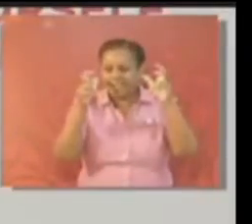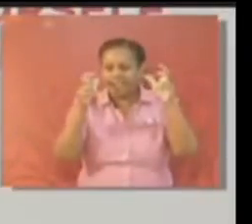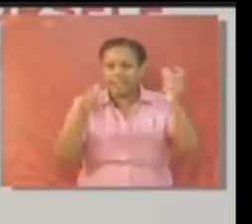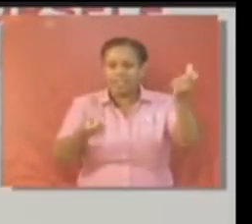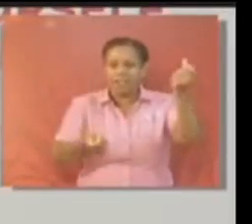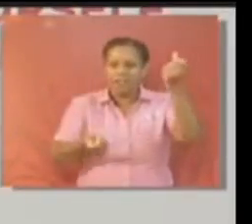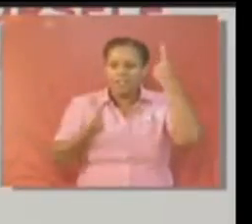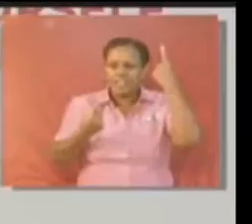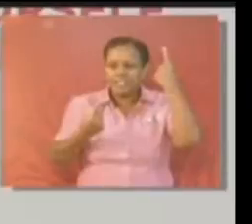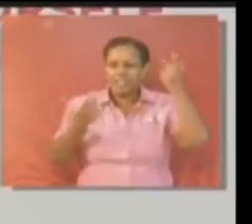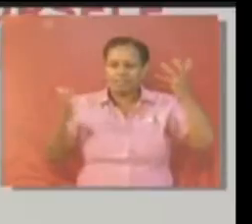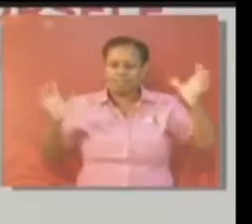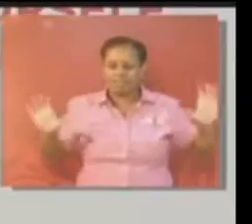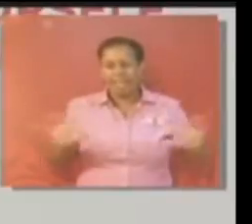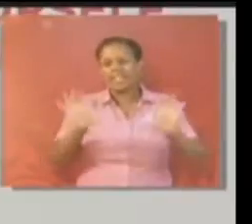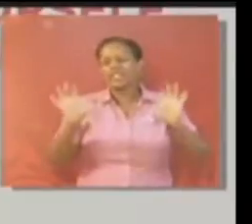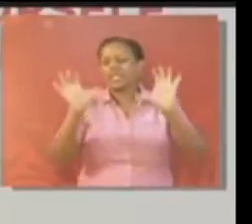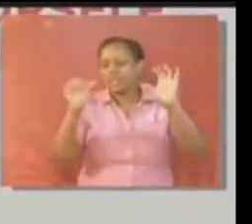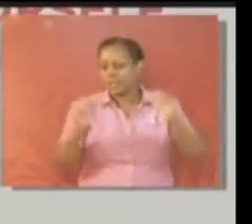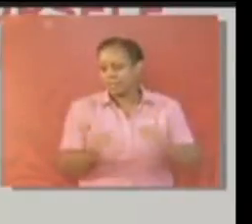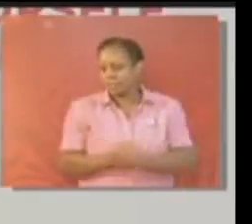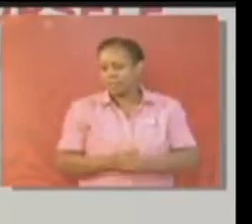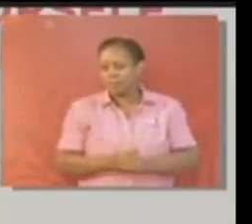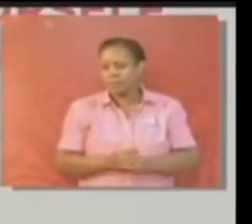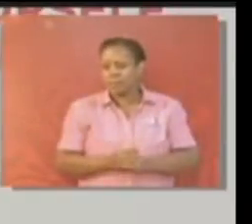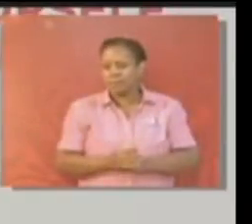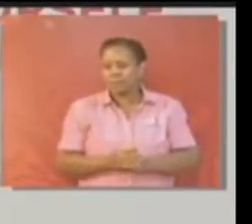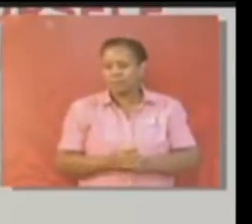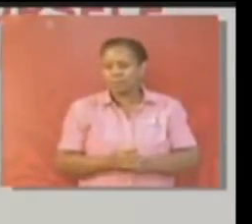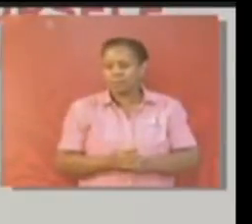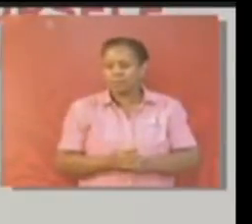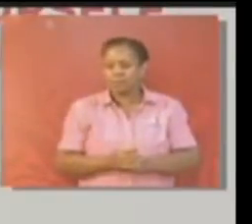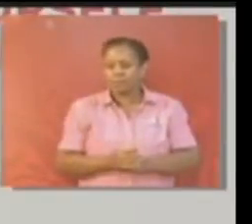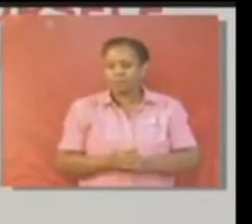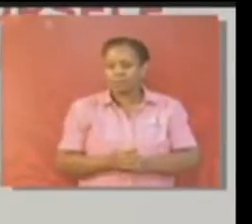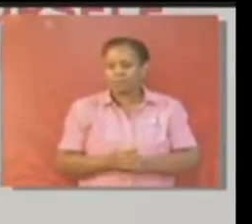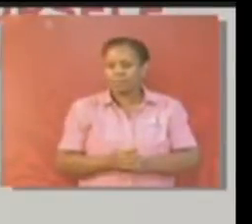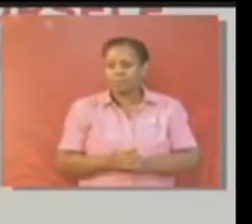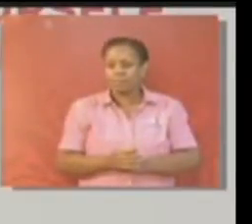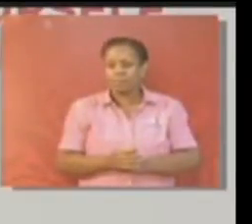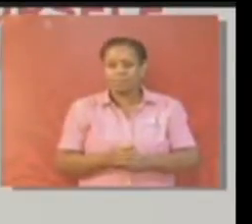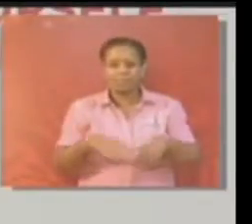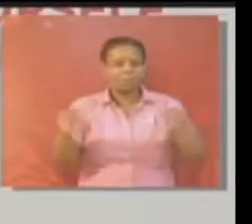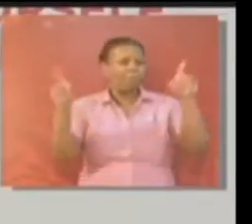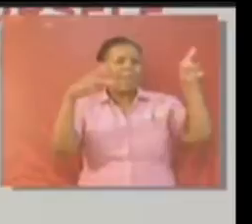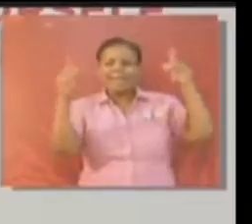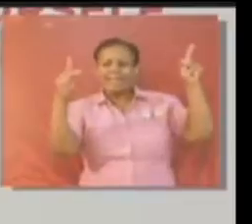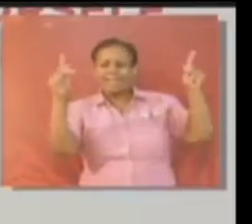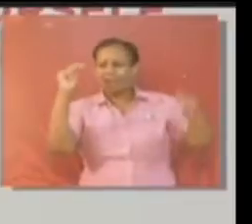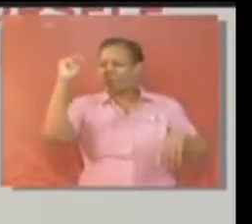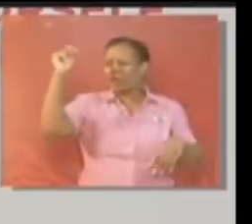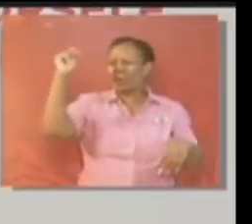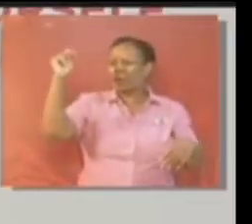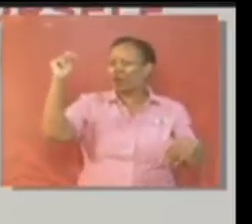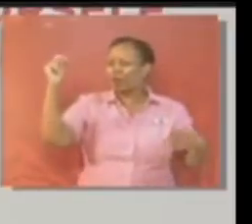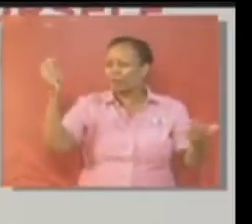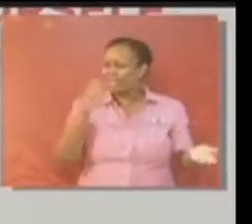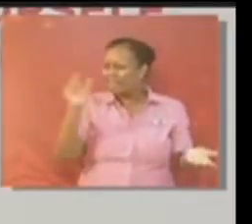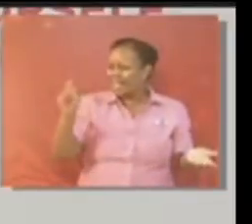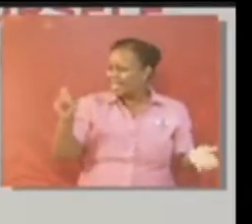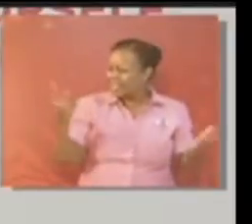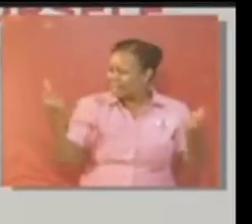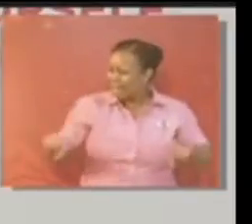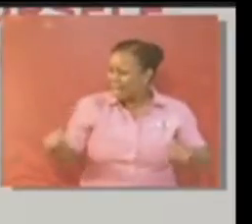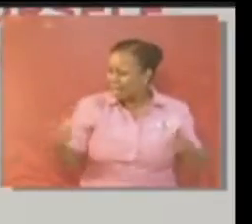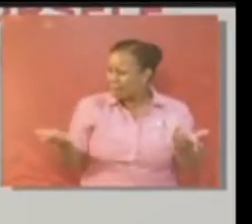is regrettable, which could have been avoided. So on the issue of Tobago hotels, we set out guidelines